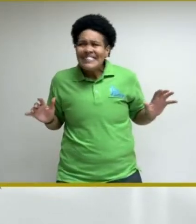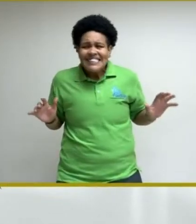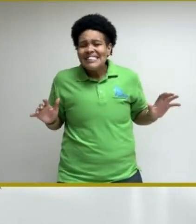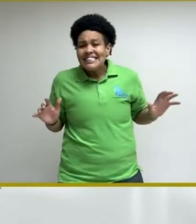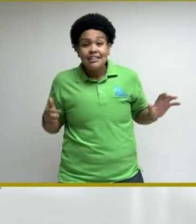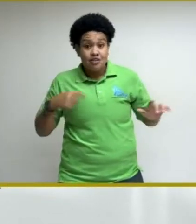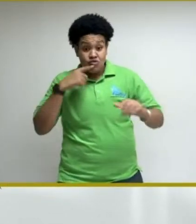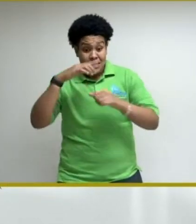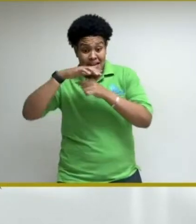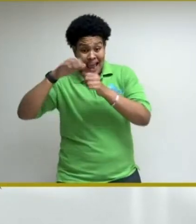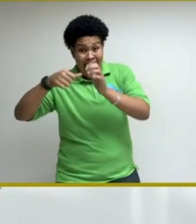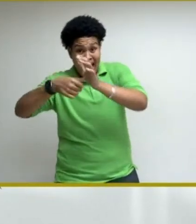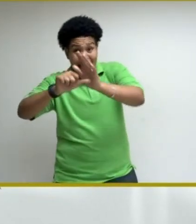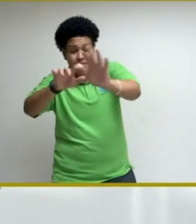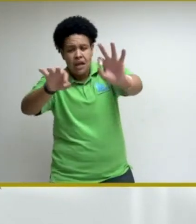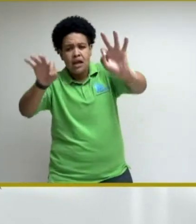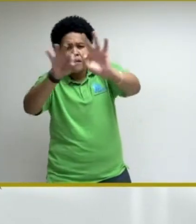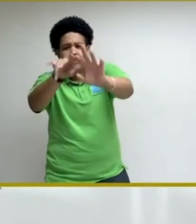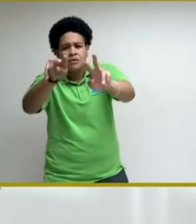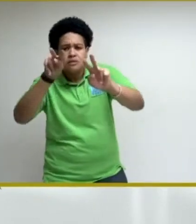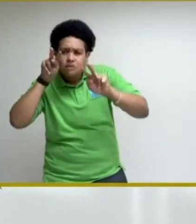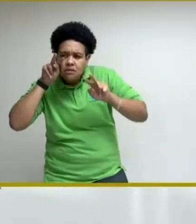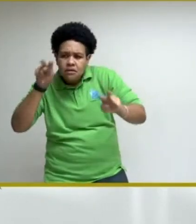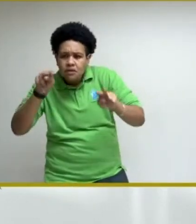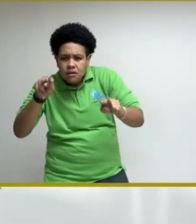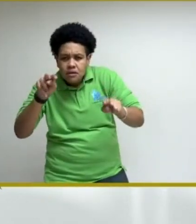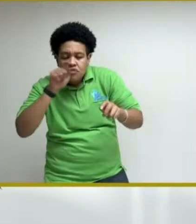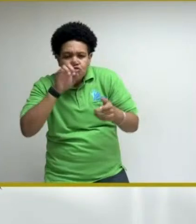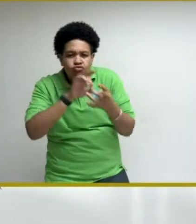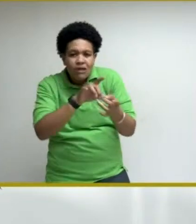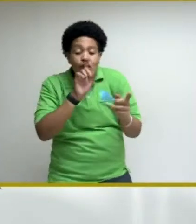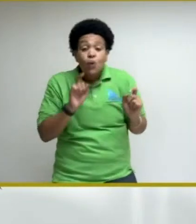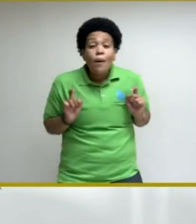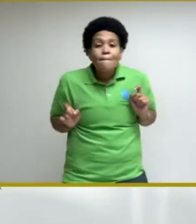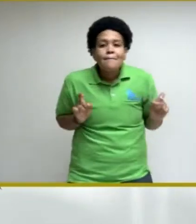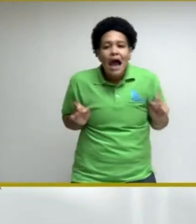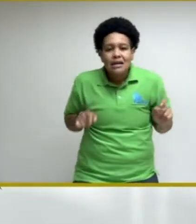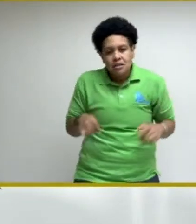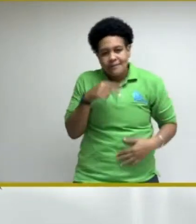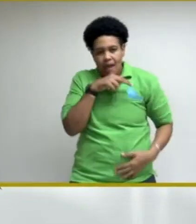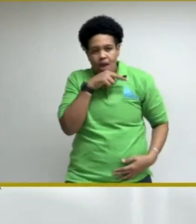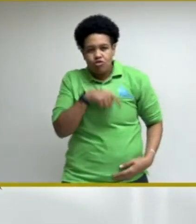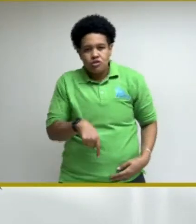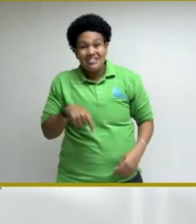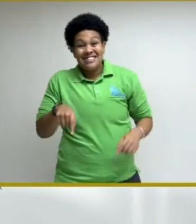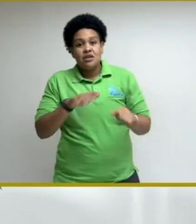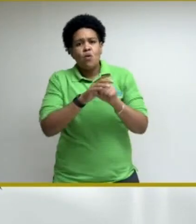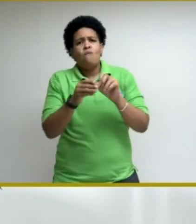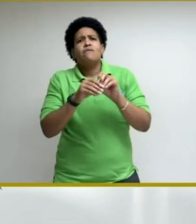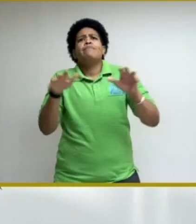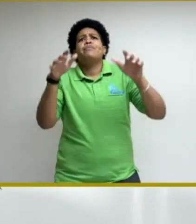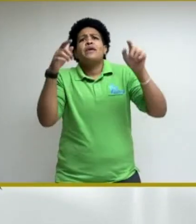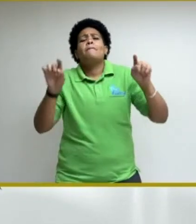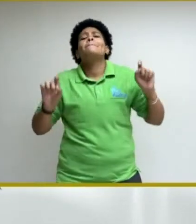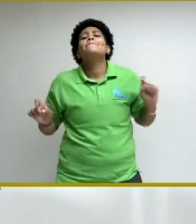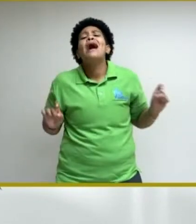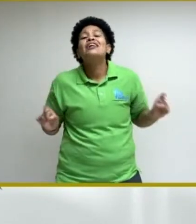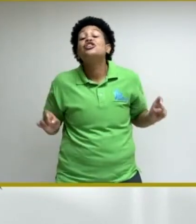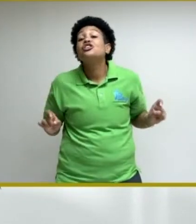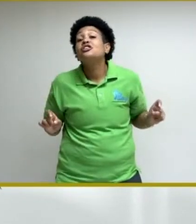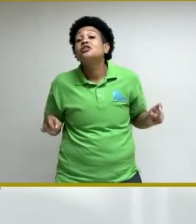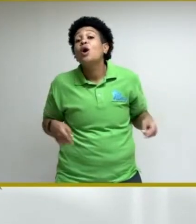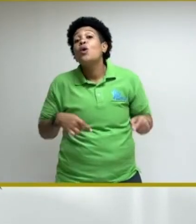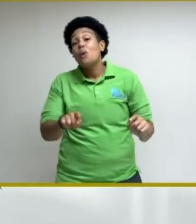of the continued vigilance around managing this virus and this pandemic, even while